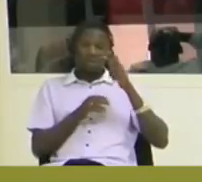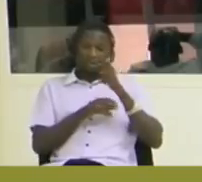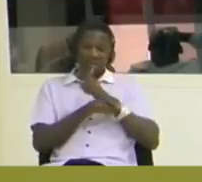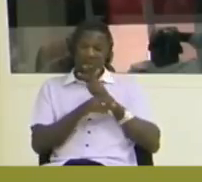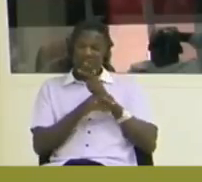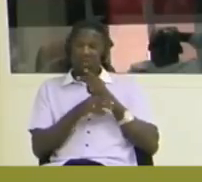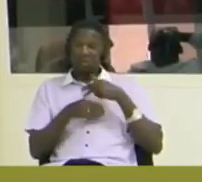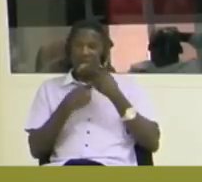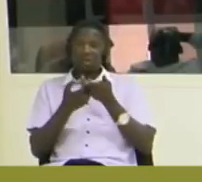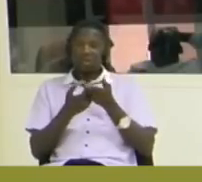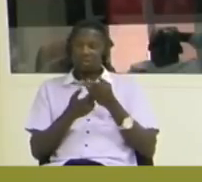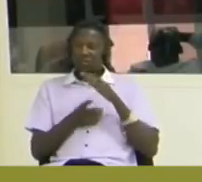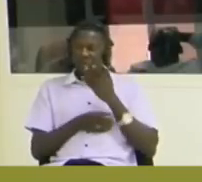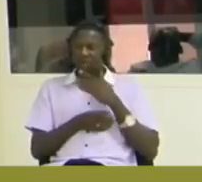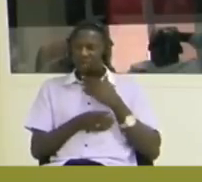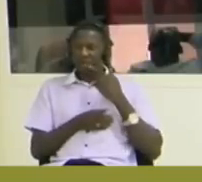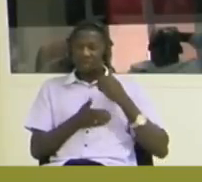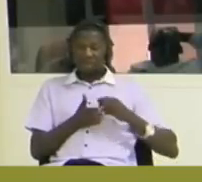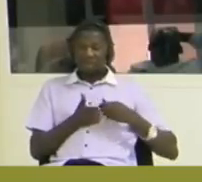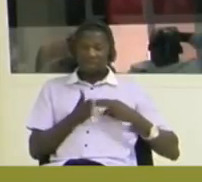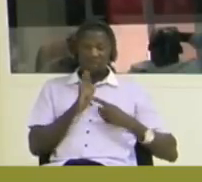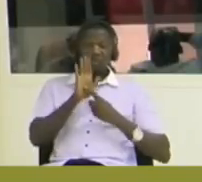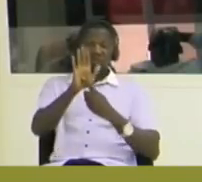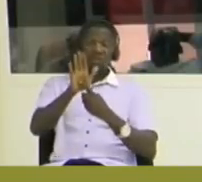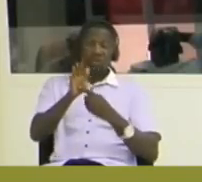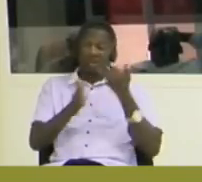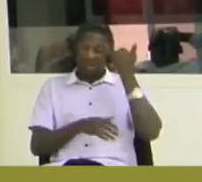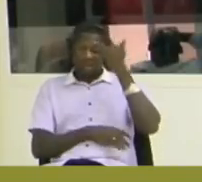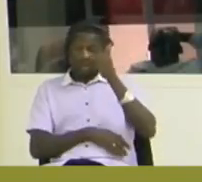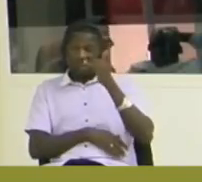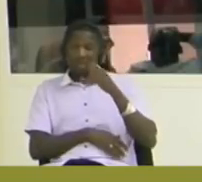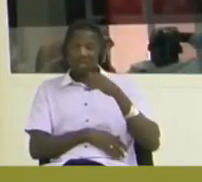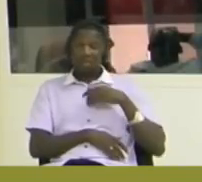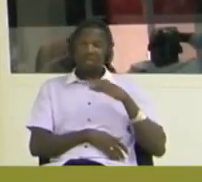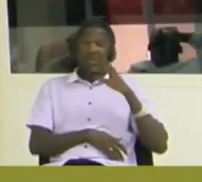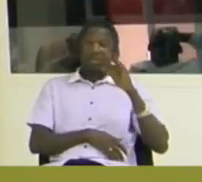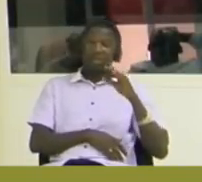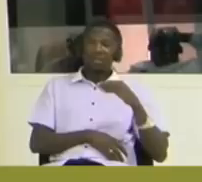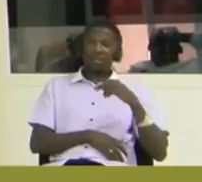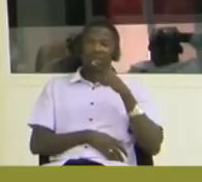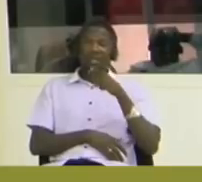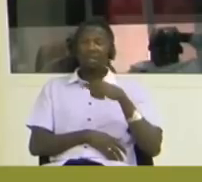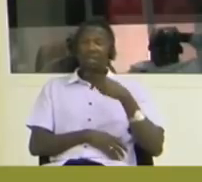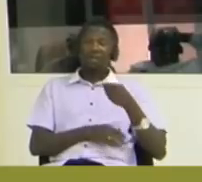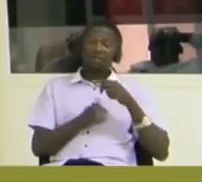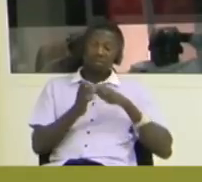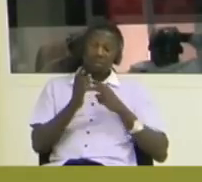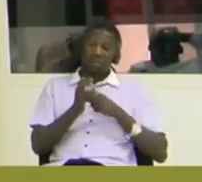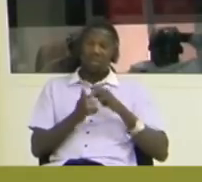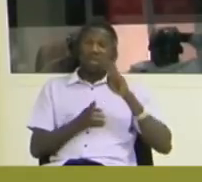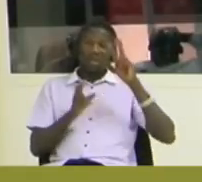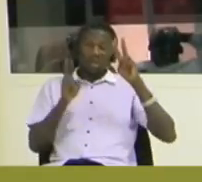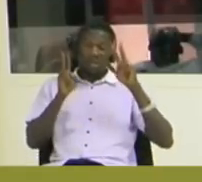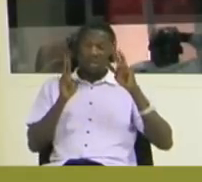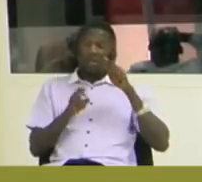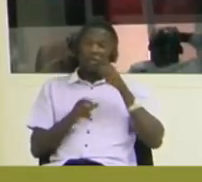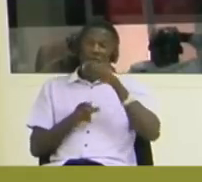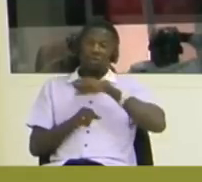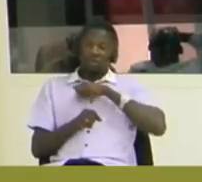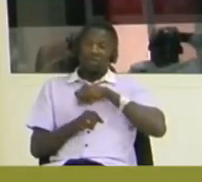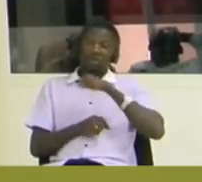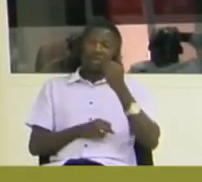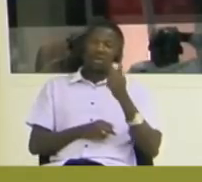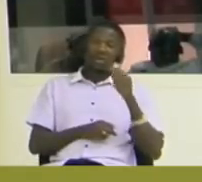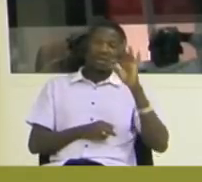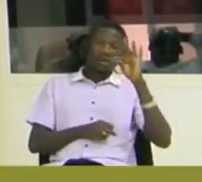reinforces the idea, the theory, the notion that Yaya Jame, yourself, and Yankuba Ture were complicit in this